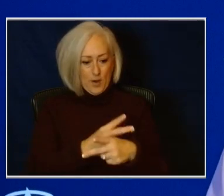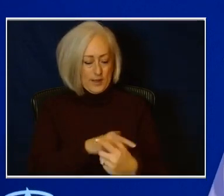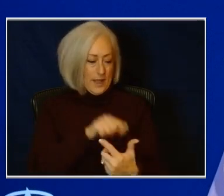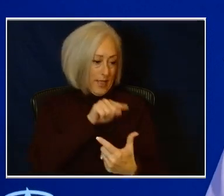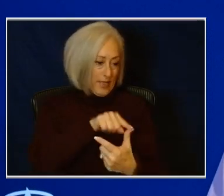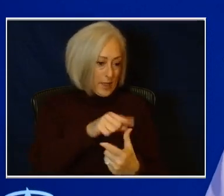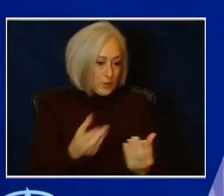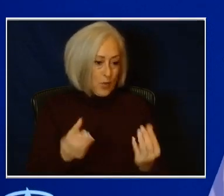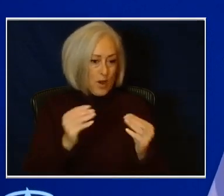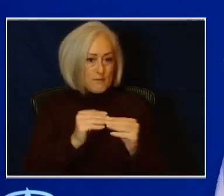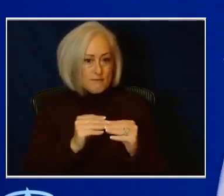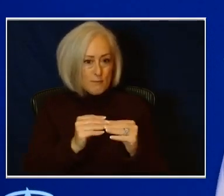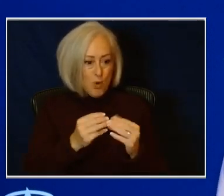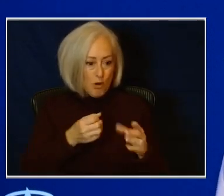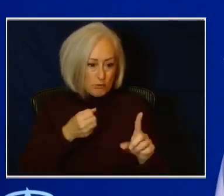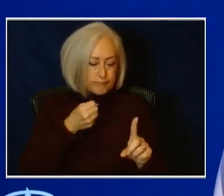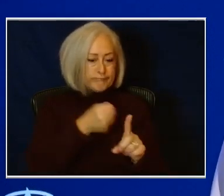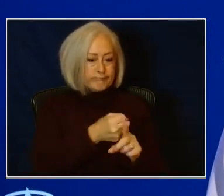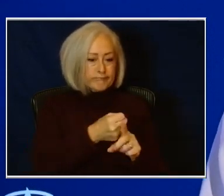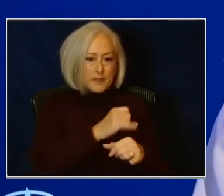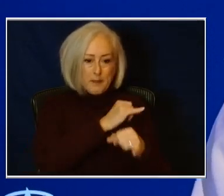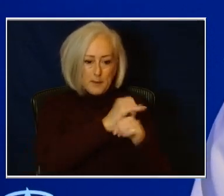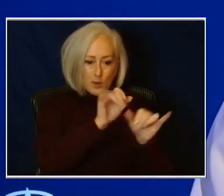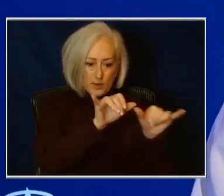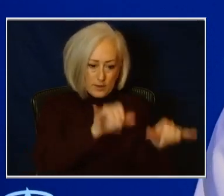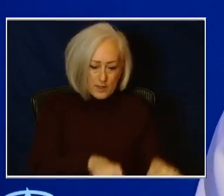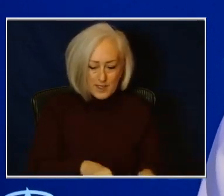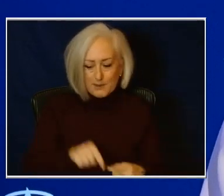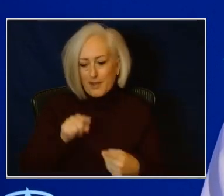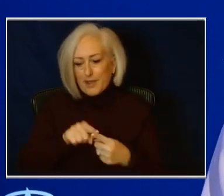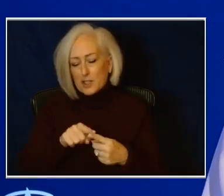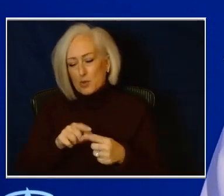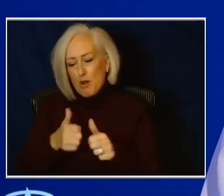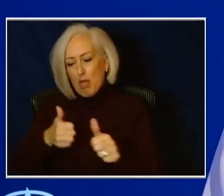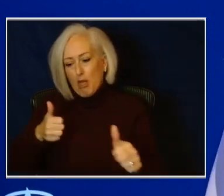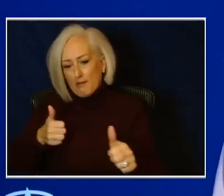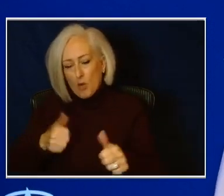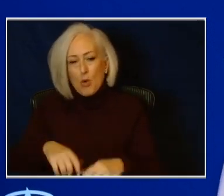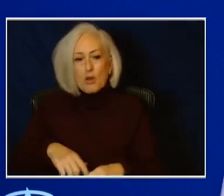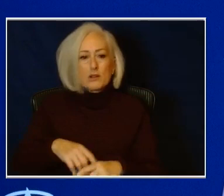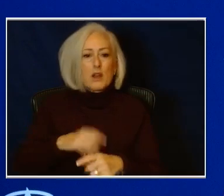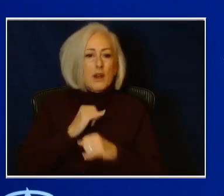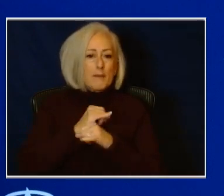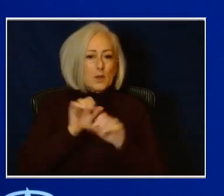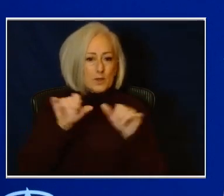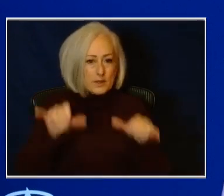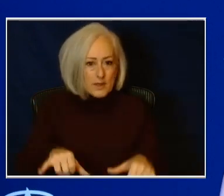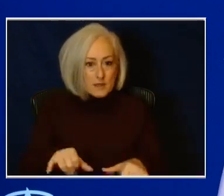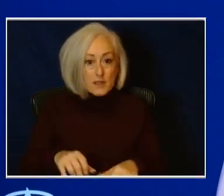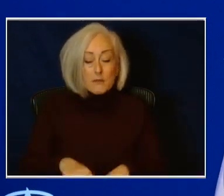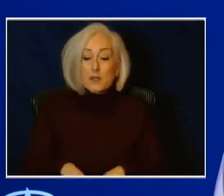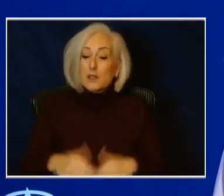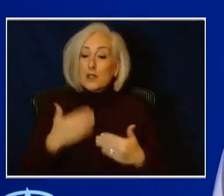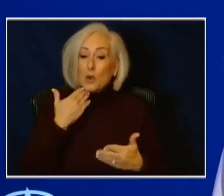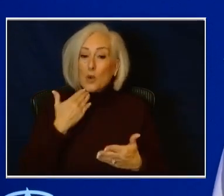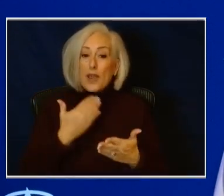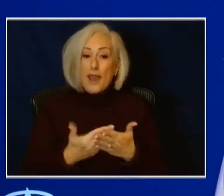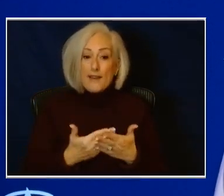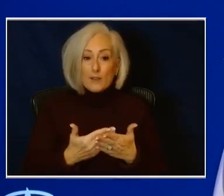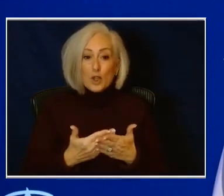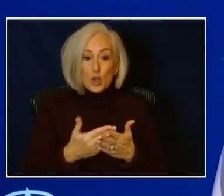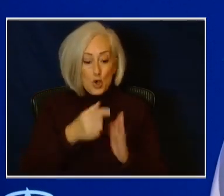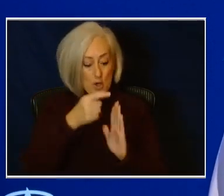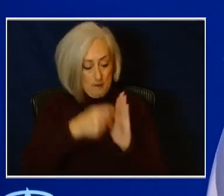the other one. This one continues to be immune evasive. And, but we also know we have good publications, especially in the New England Journal of Medicine, showing